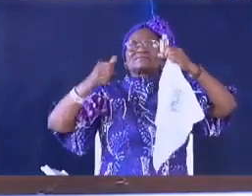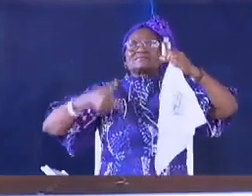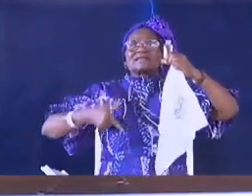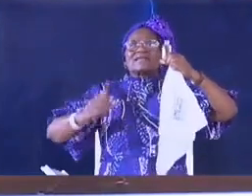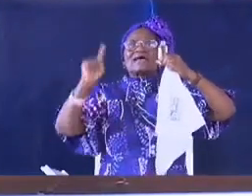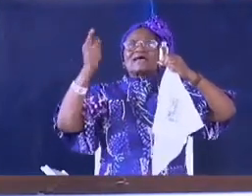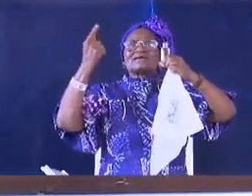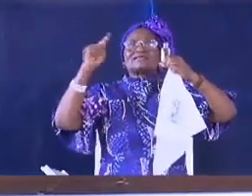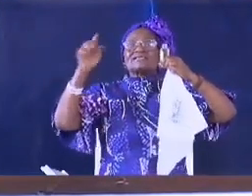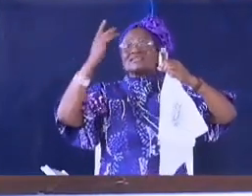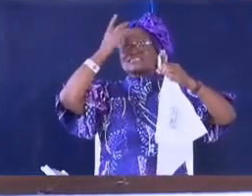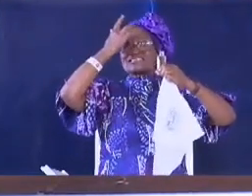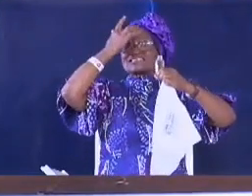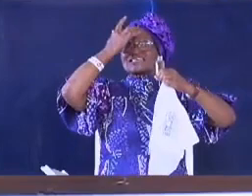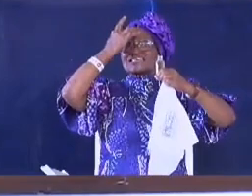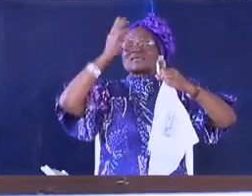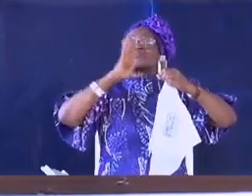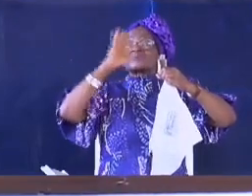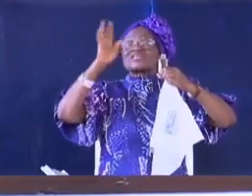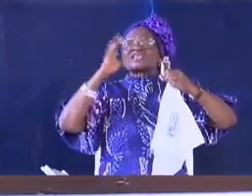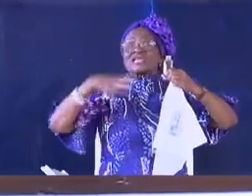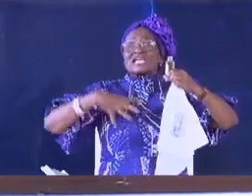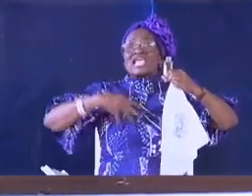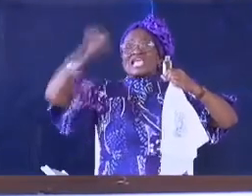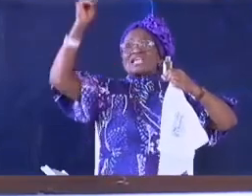Let the sick be healed.